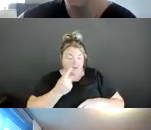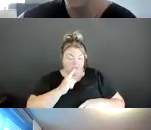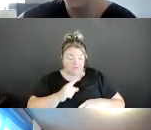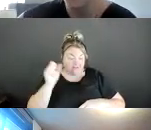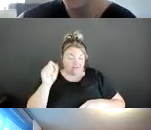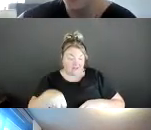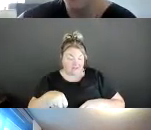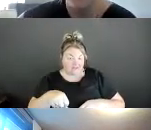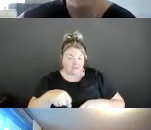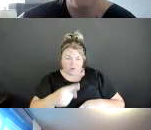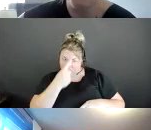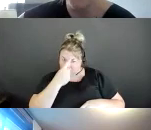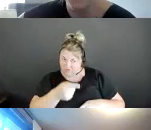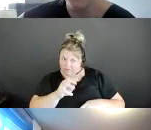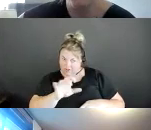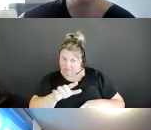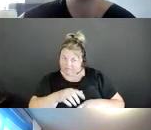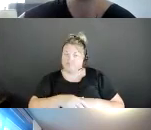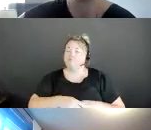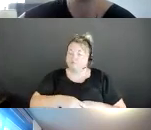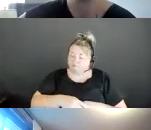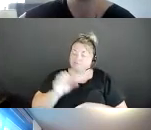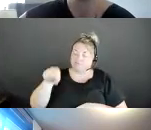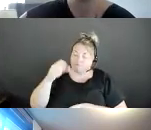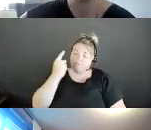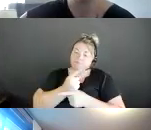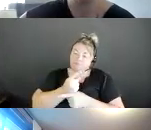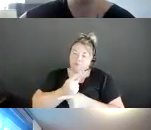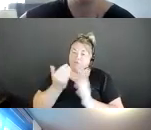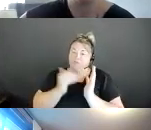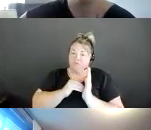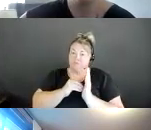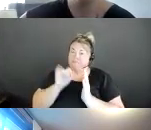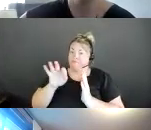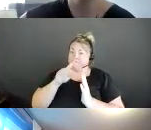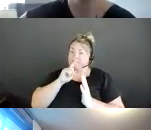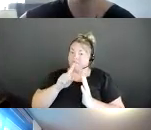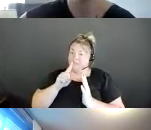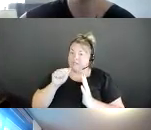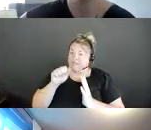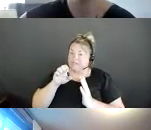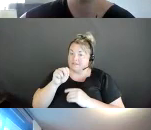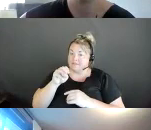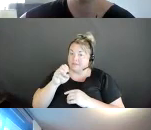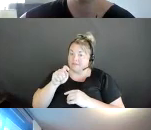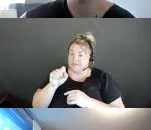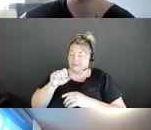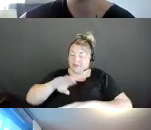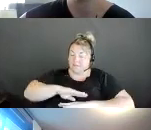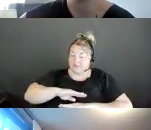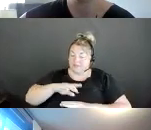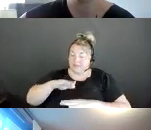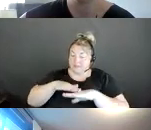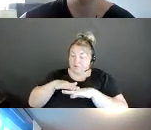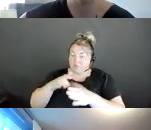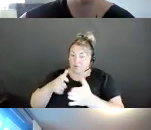yes. What are your thoughts, Mel? Yes, correct. Again, if it is an assessment that meets the minimum